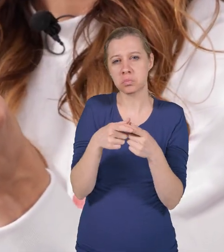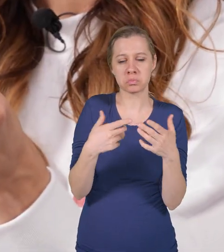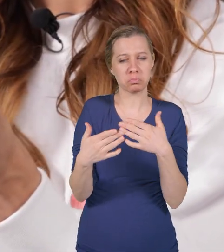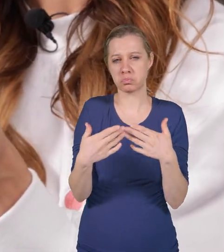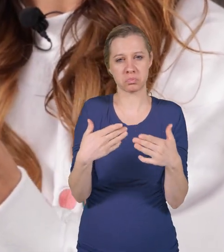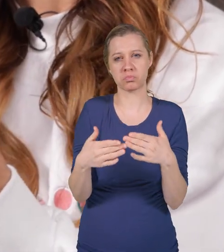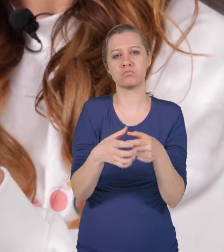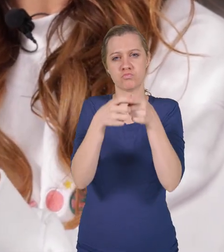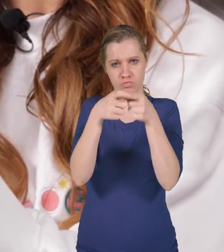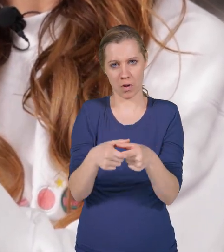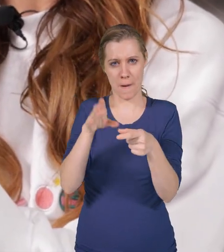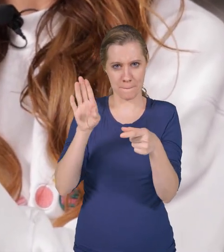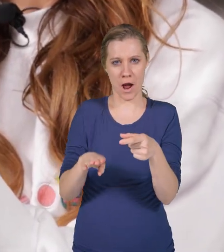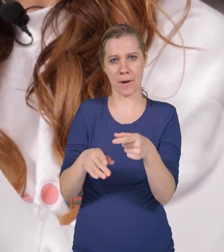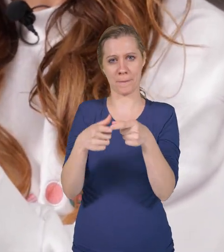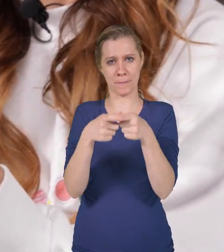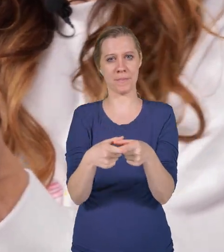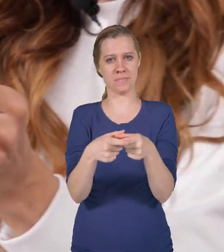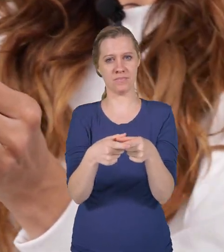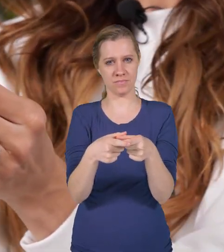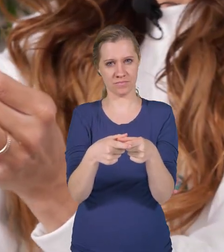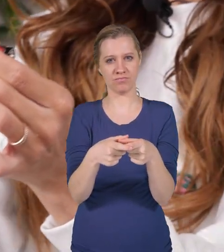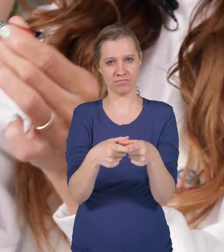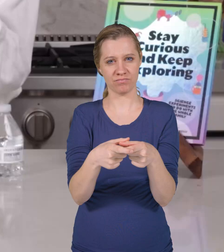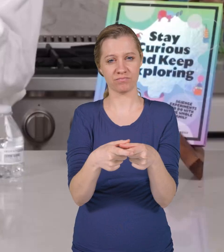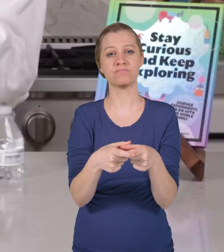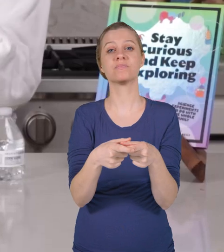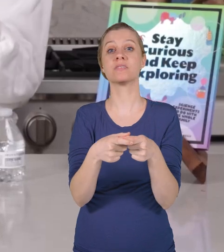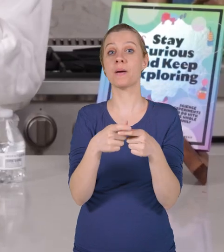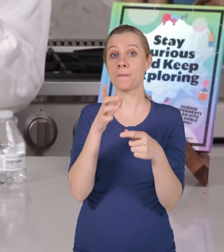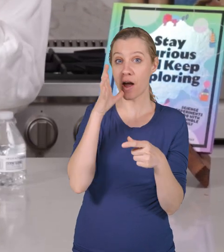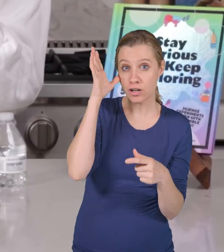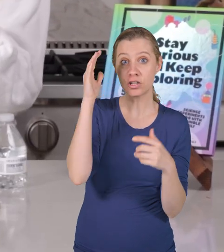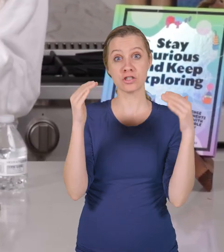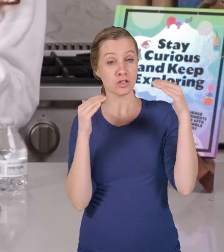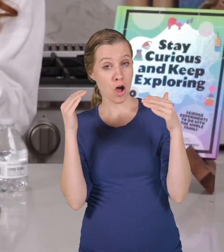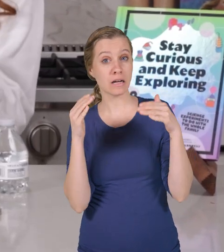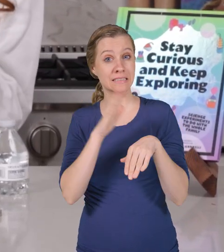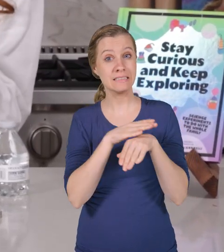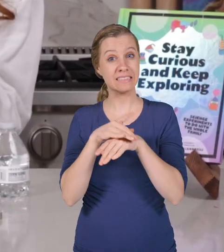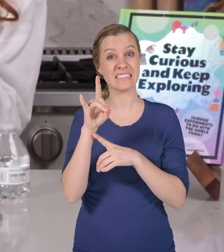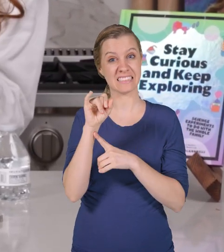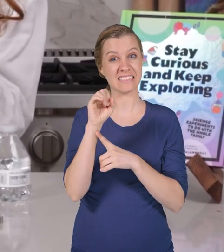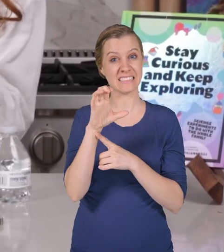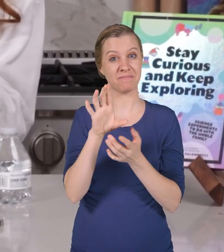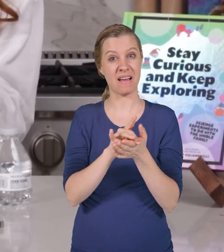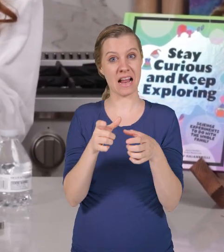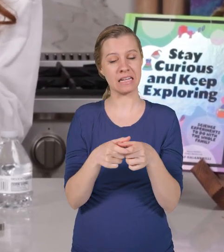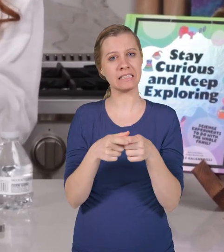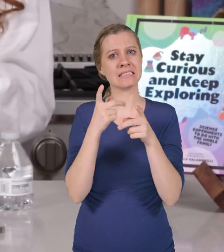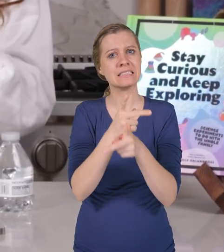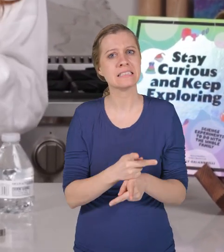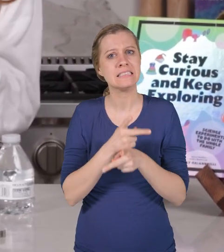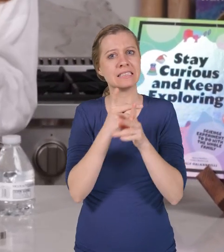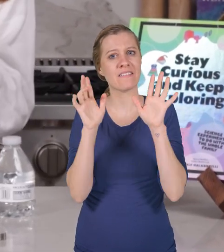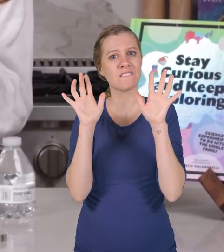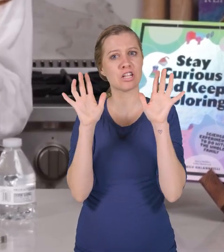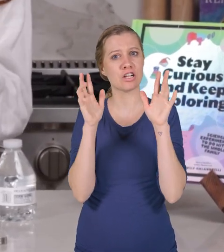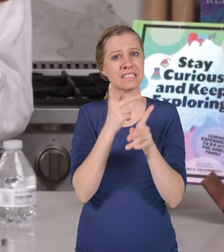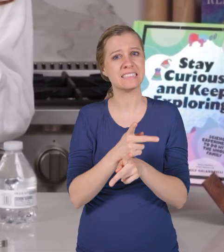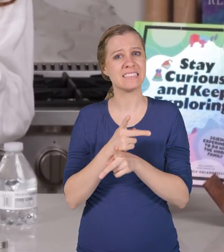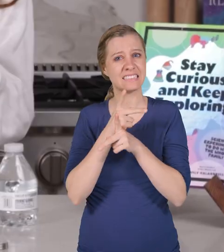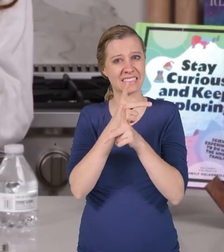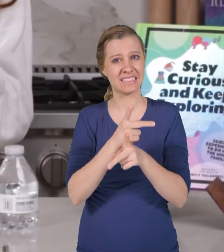it, just put them right directly on the bottom. Now parents and adults, because we are dealing with disc magnets, you wanna